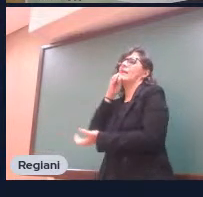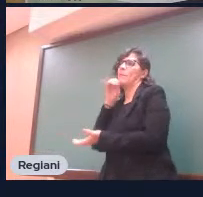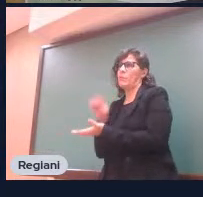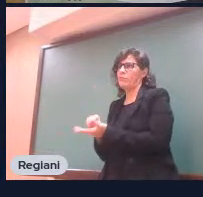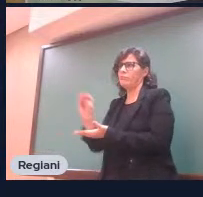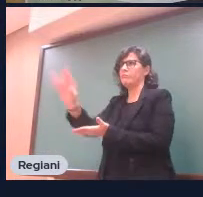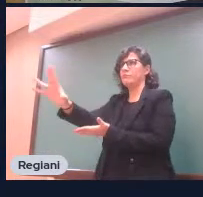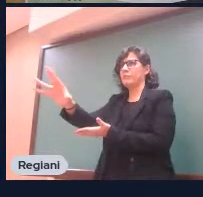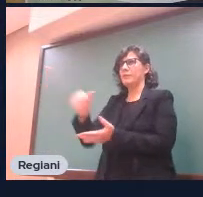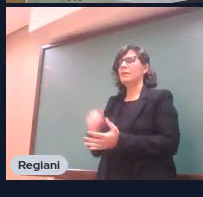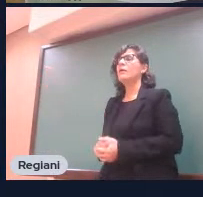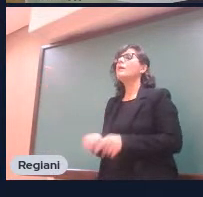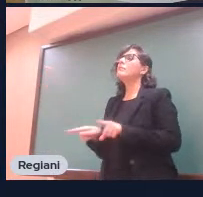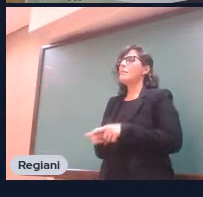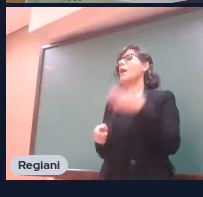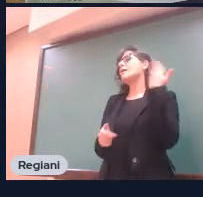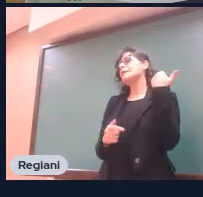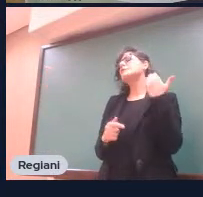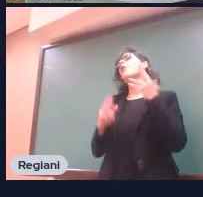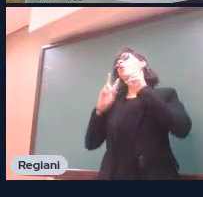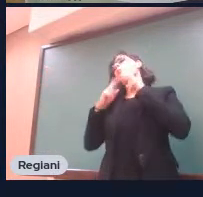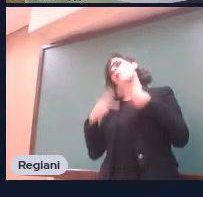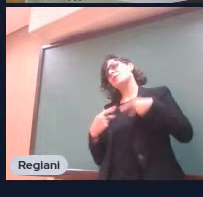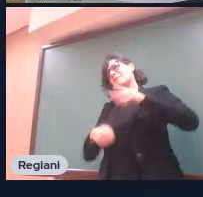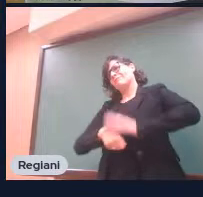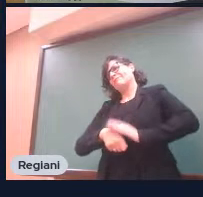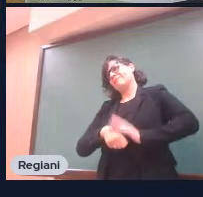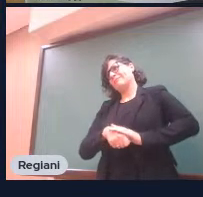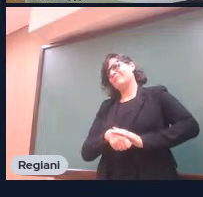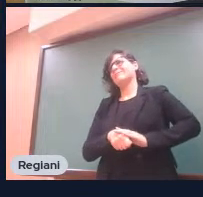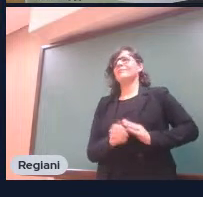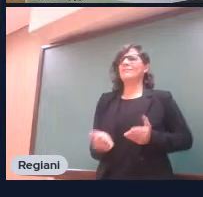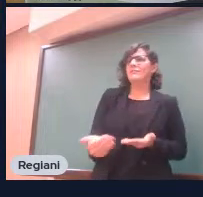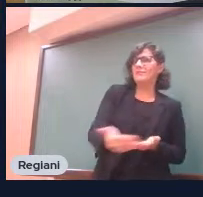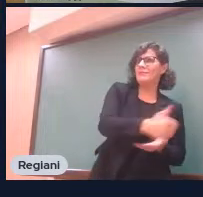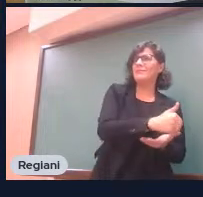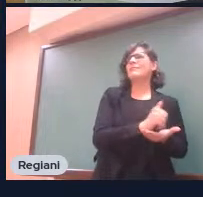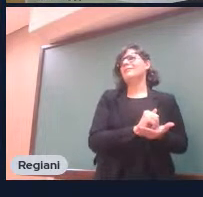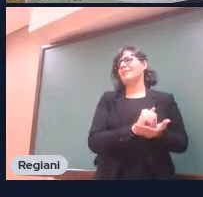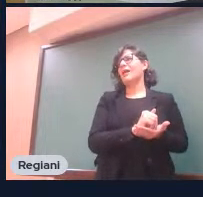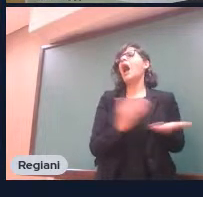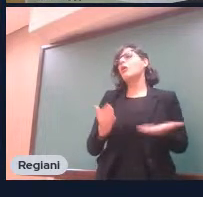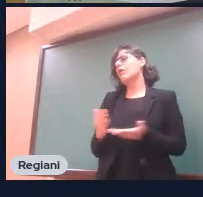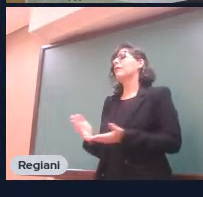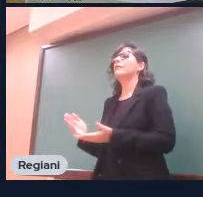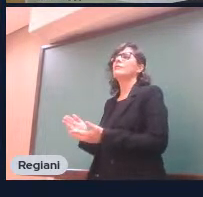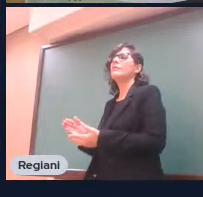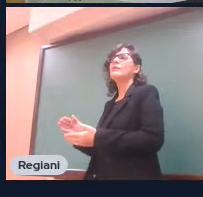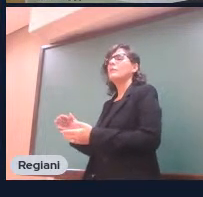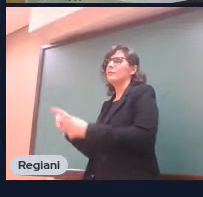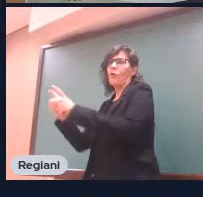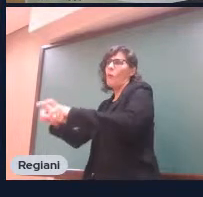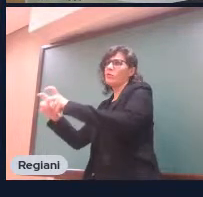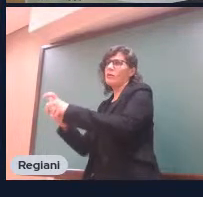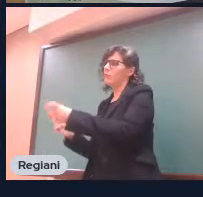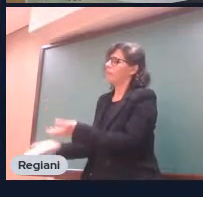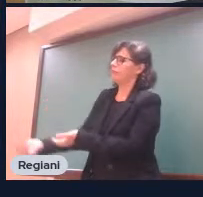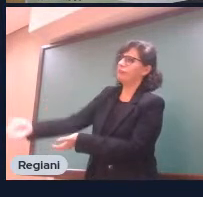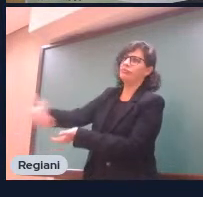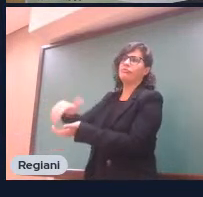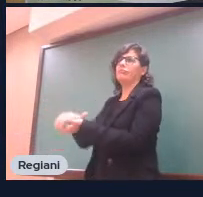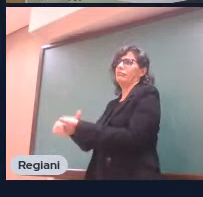compilação humana de dicionários para compilação por máquinas,